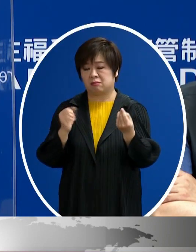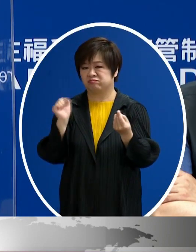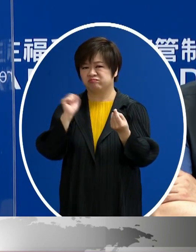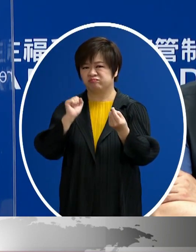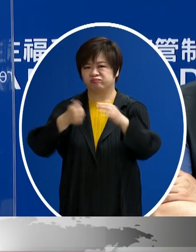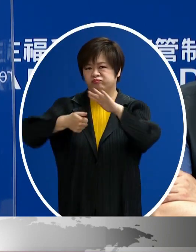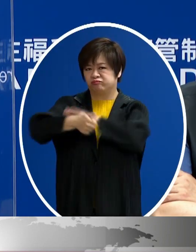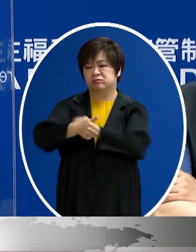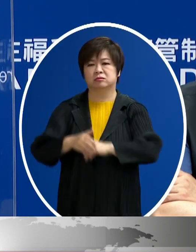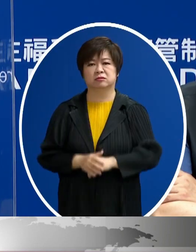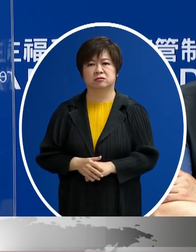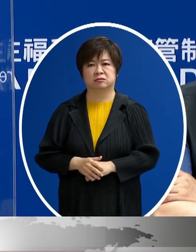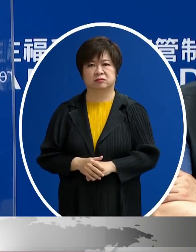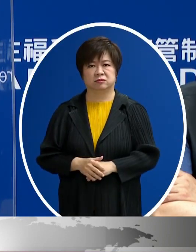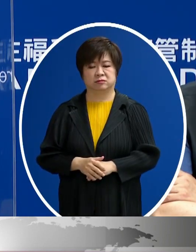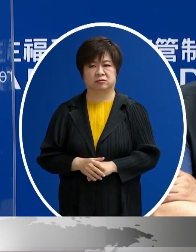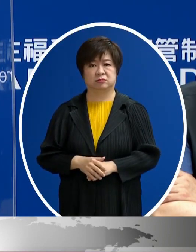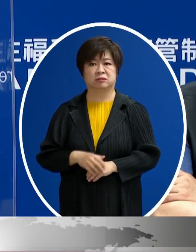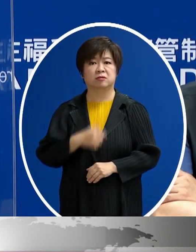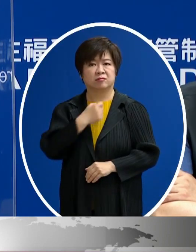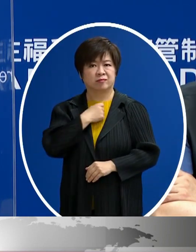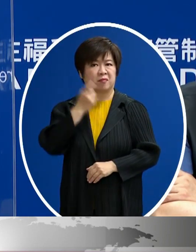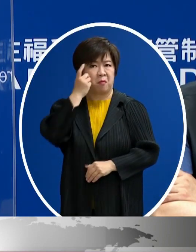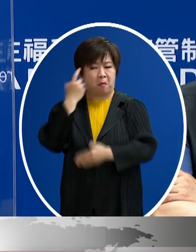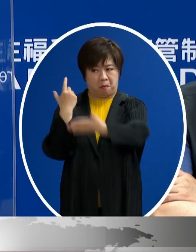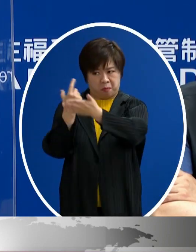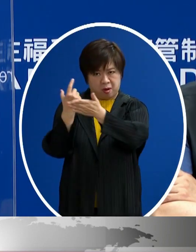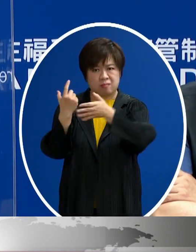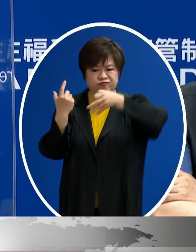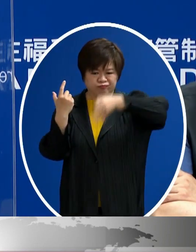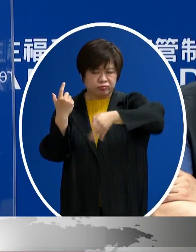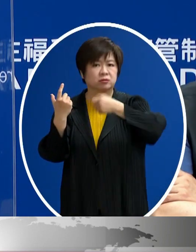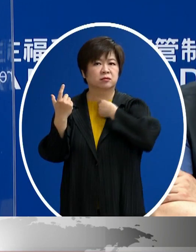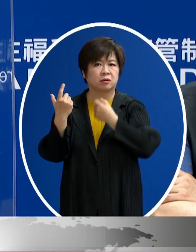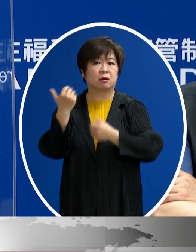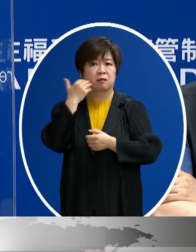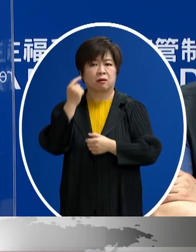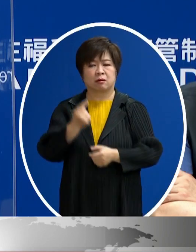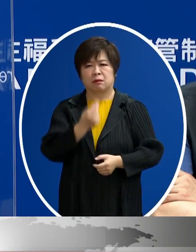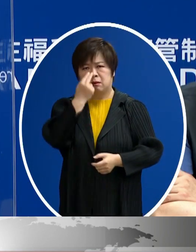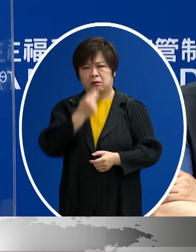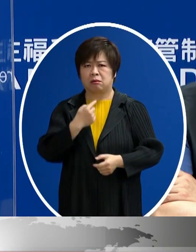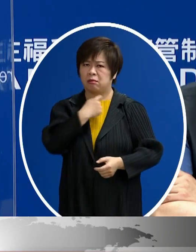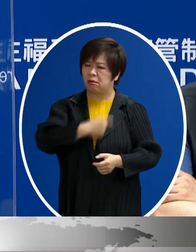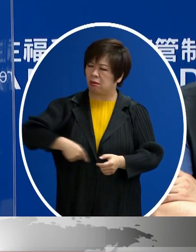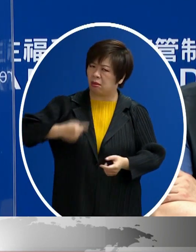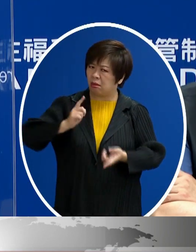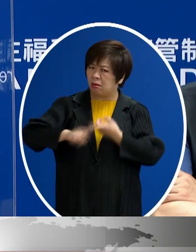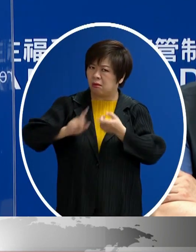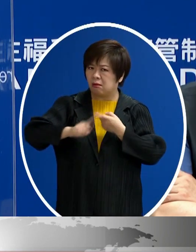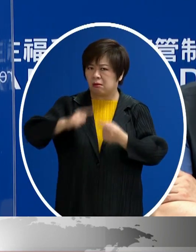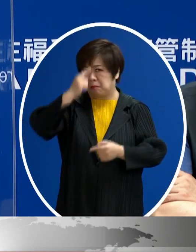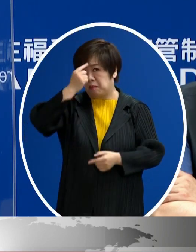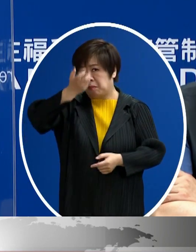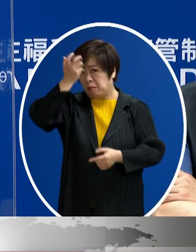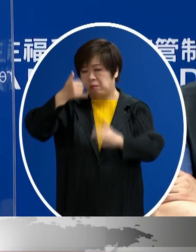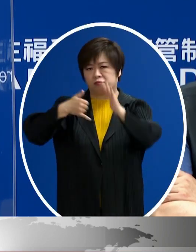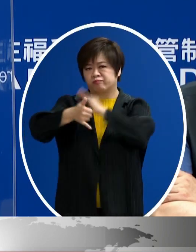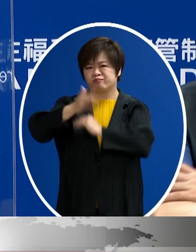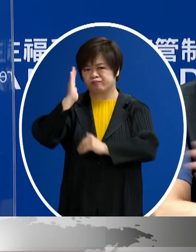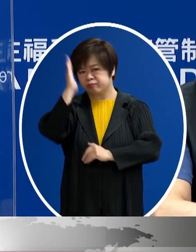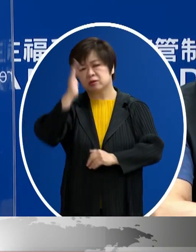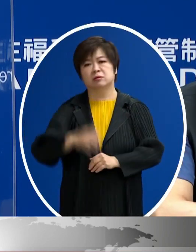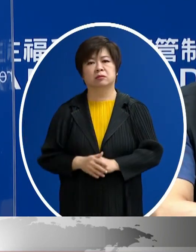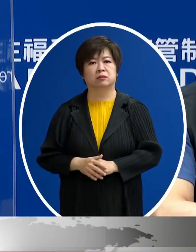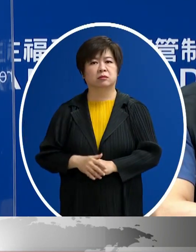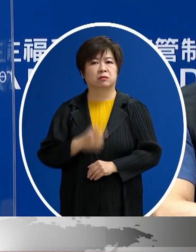not been vaccinated with a booster shot are not allowed to enter, and you have to provide personal details before entry. Of course,